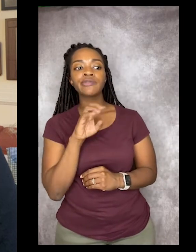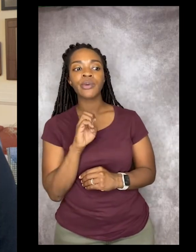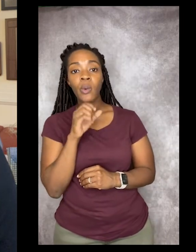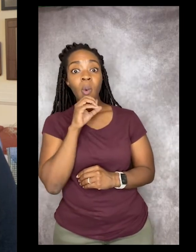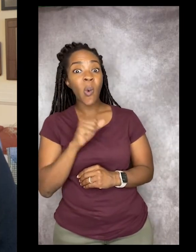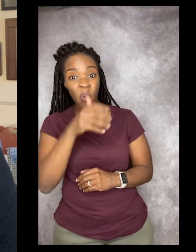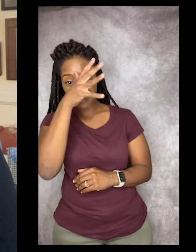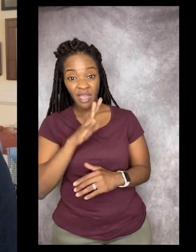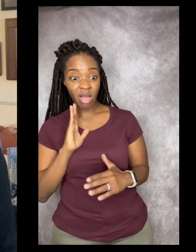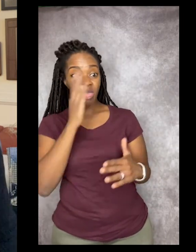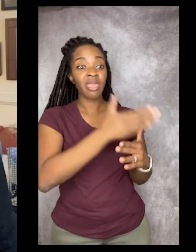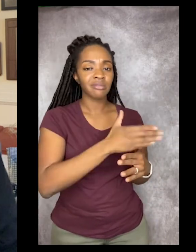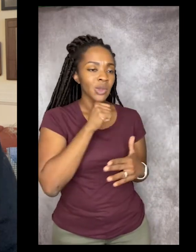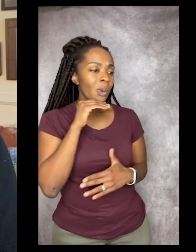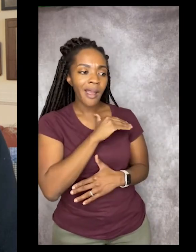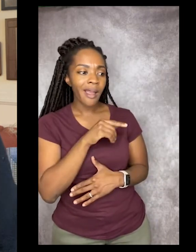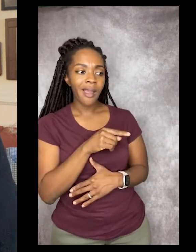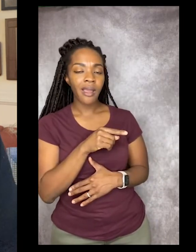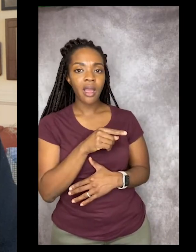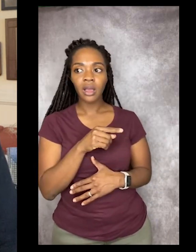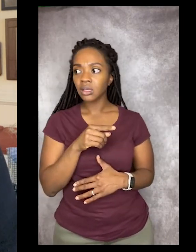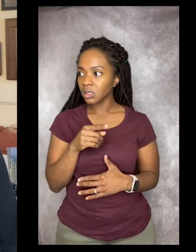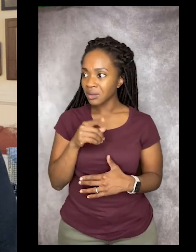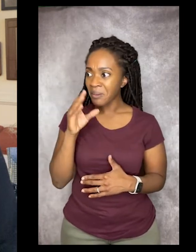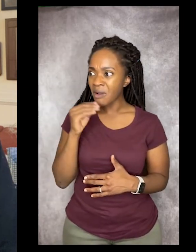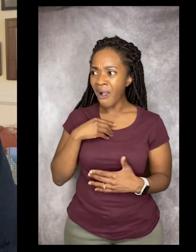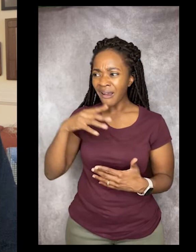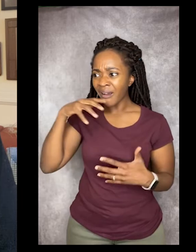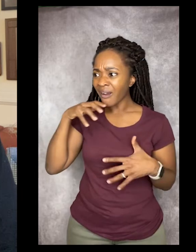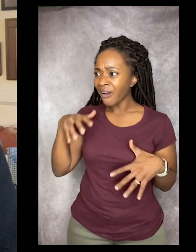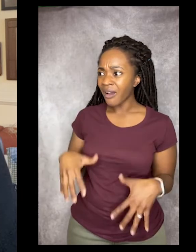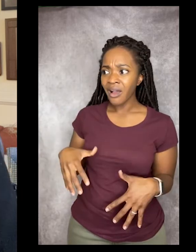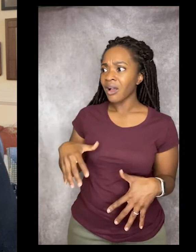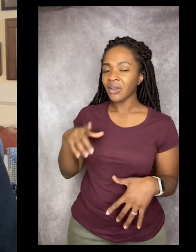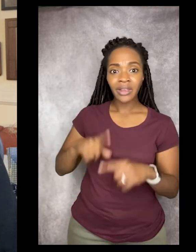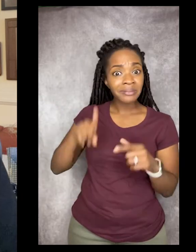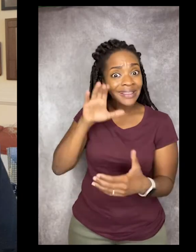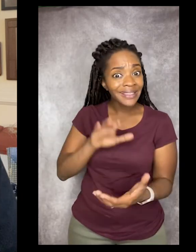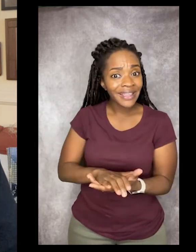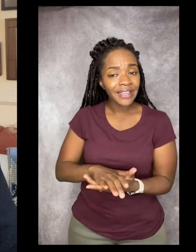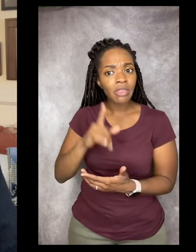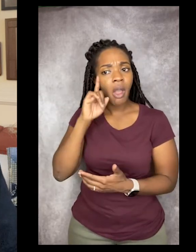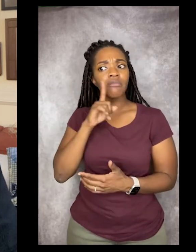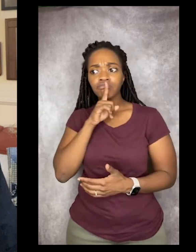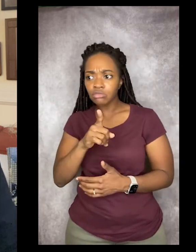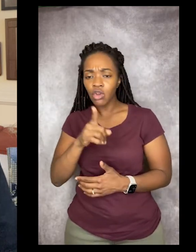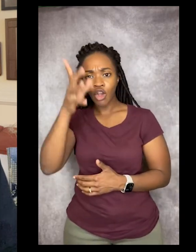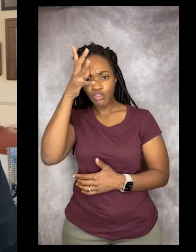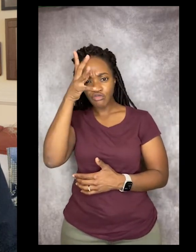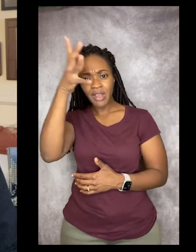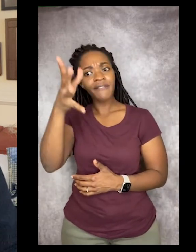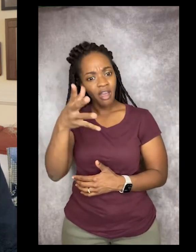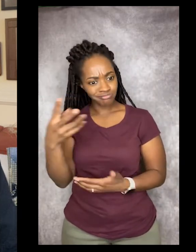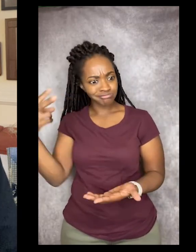man cut in. Joseph couldn't believe what he was hearing. He thought for sure his grandfather would stand up for him, tell